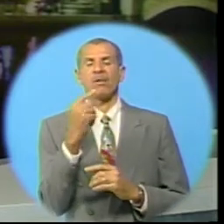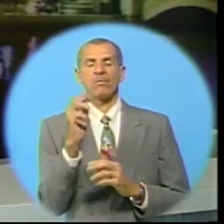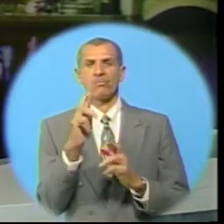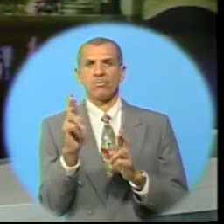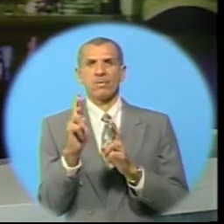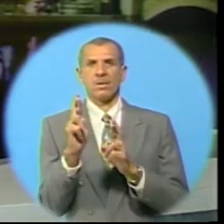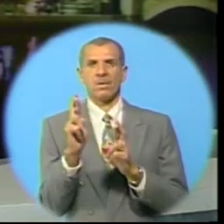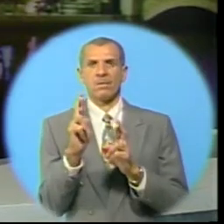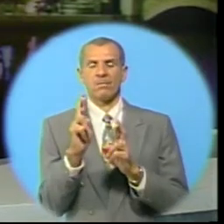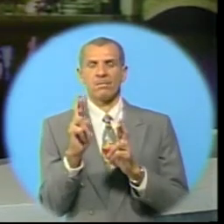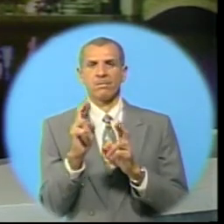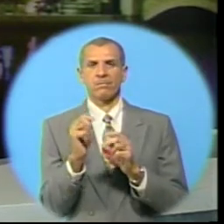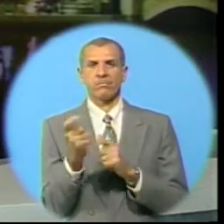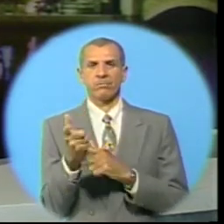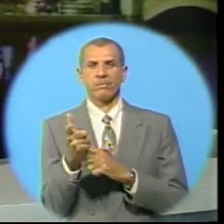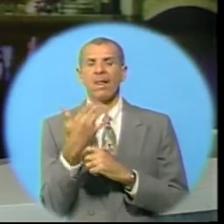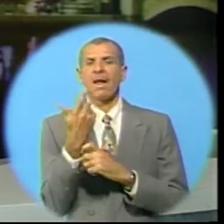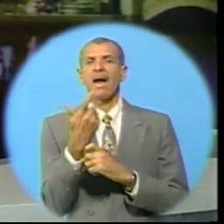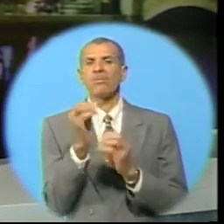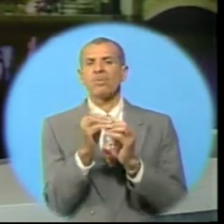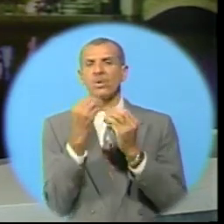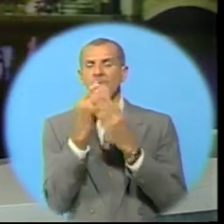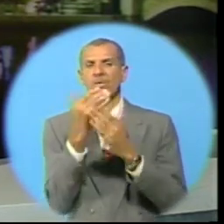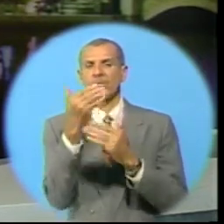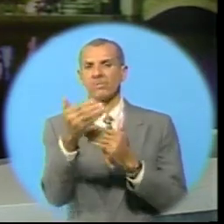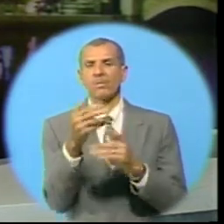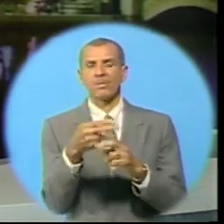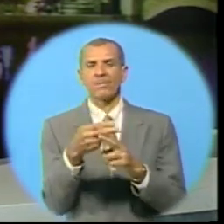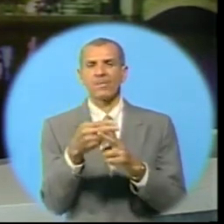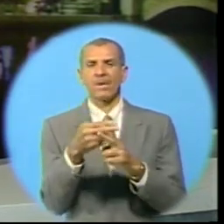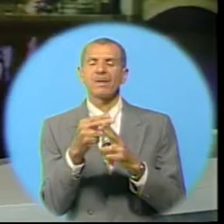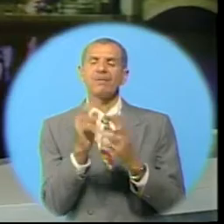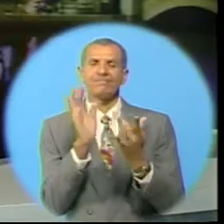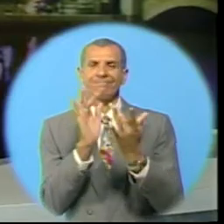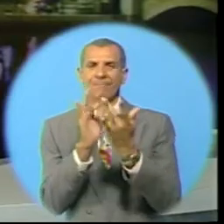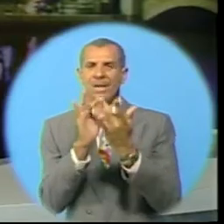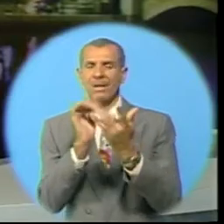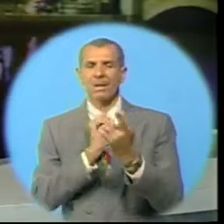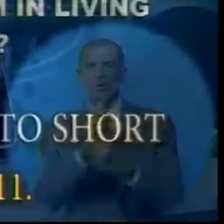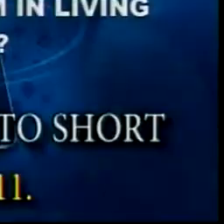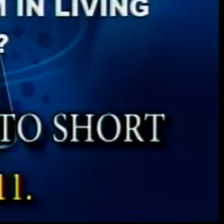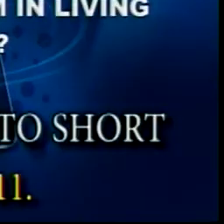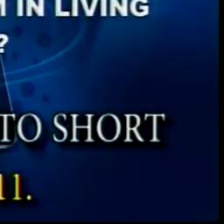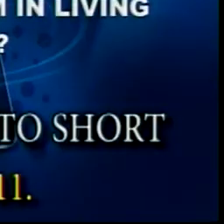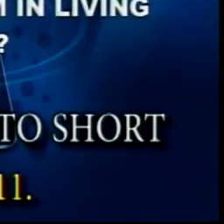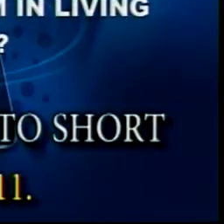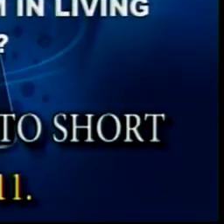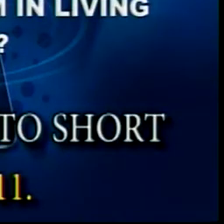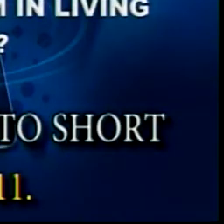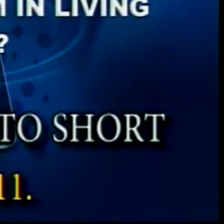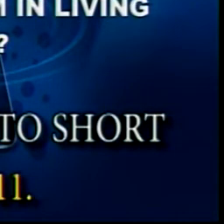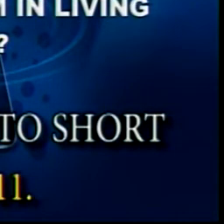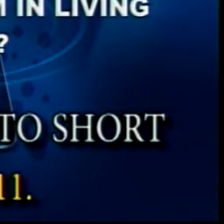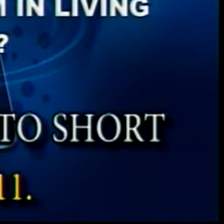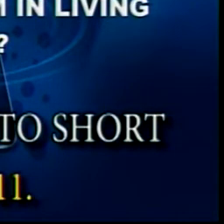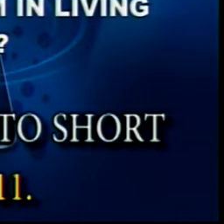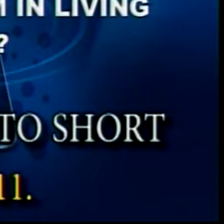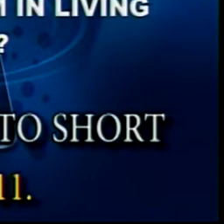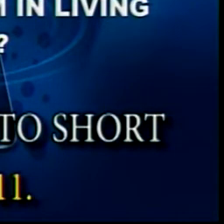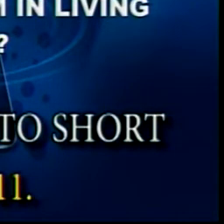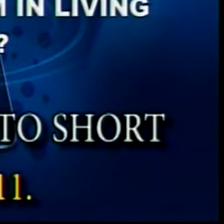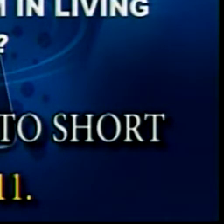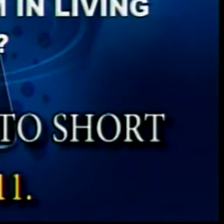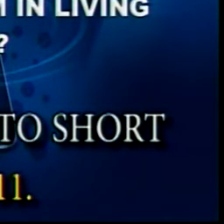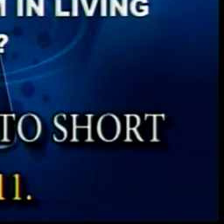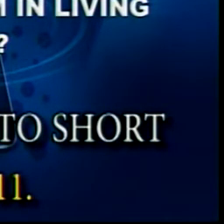level. We'll have more news in just a moment, but first we want to get your take on this question. Do you believe that